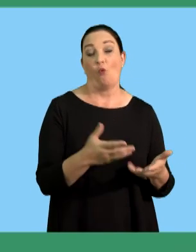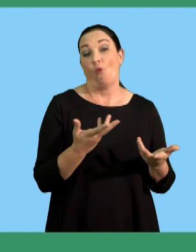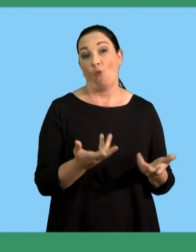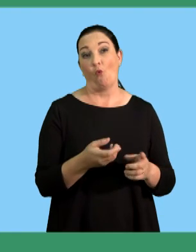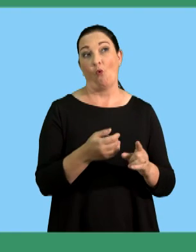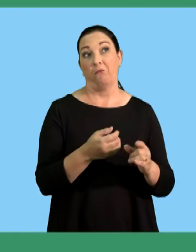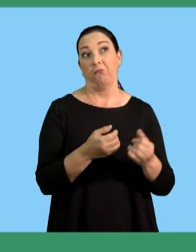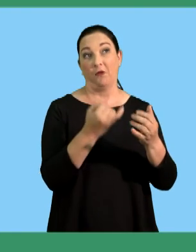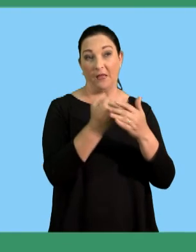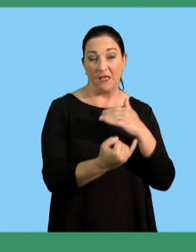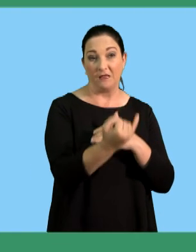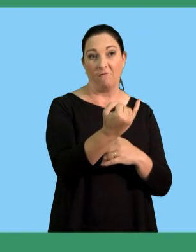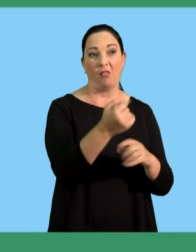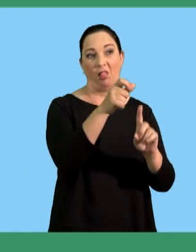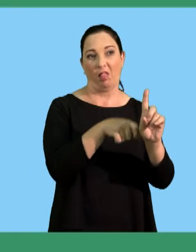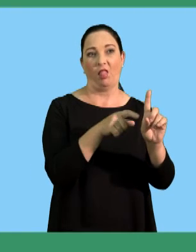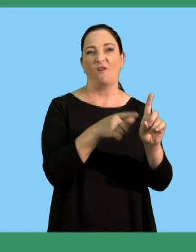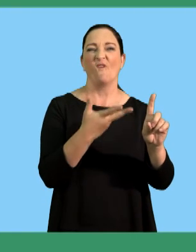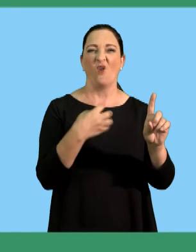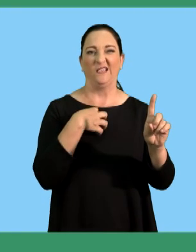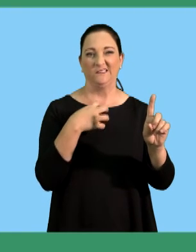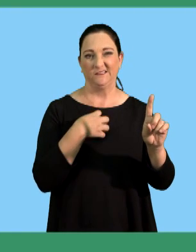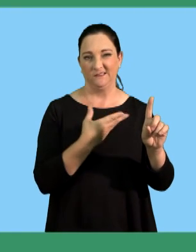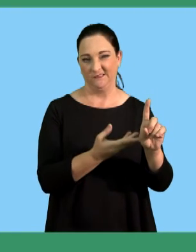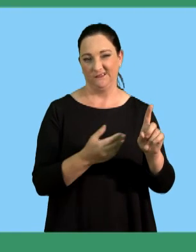or individuals against their assets.